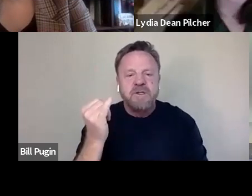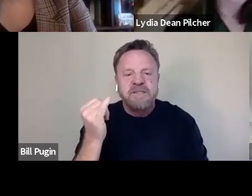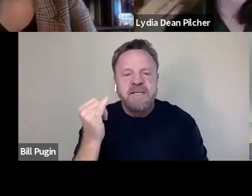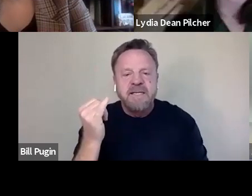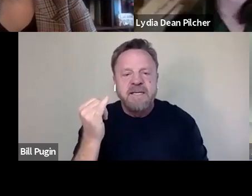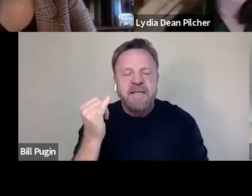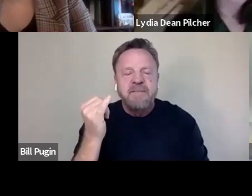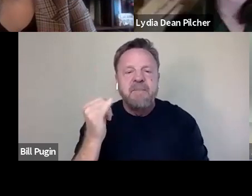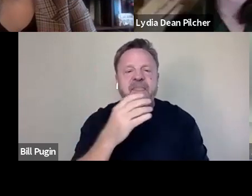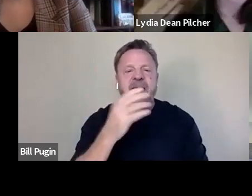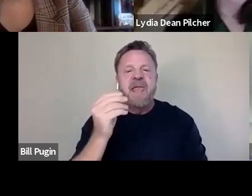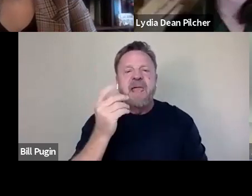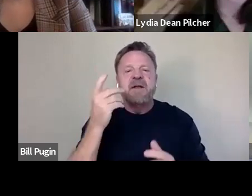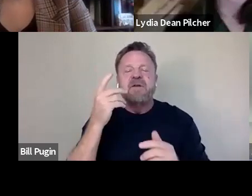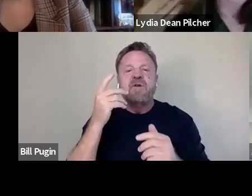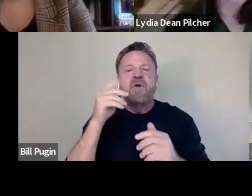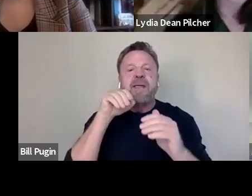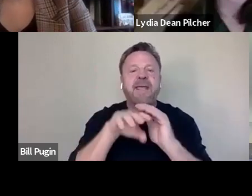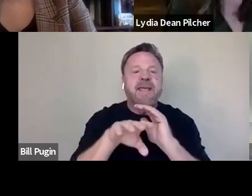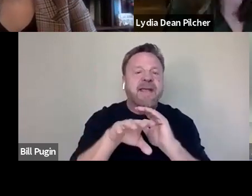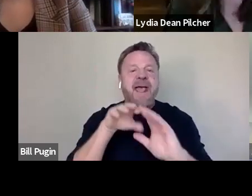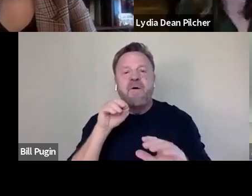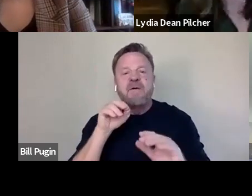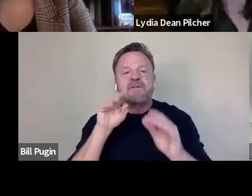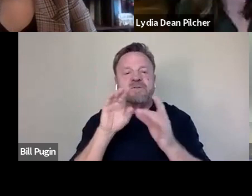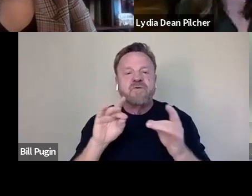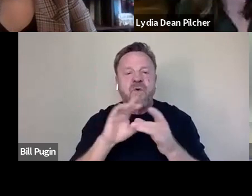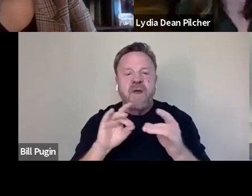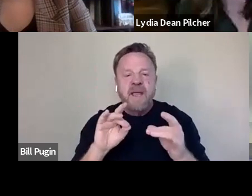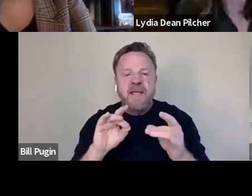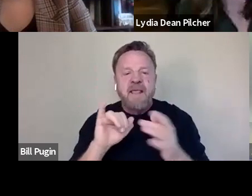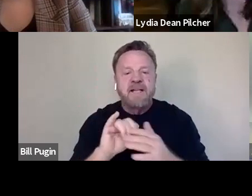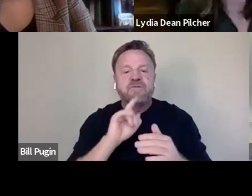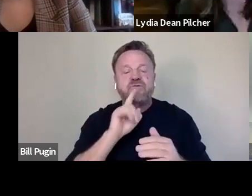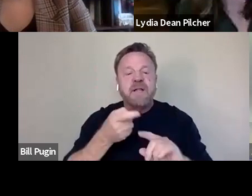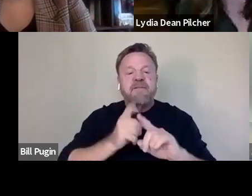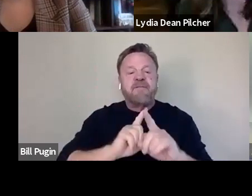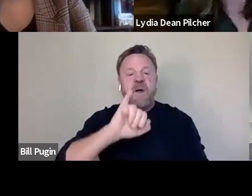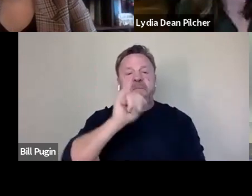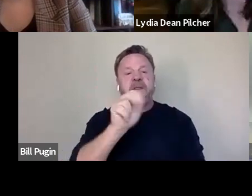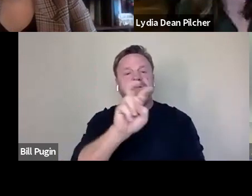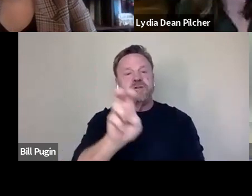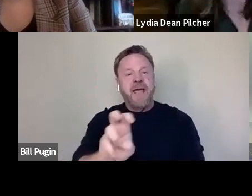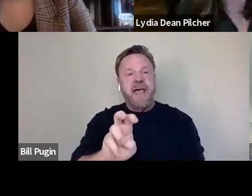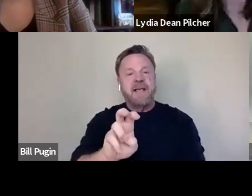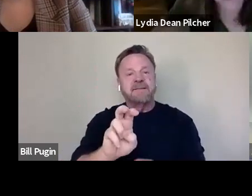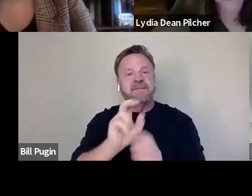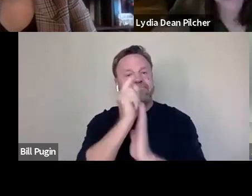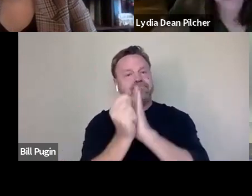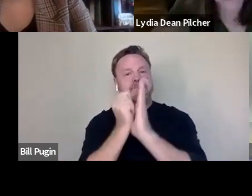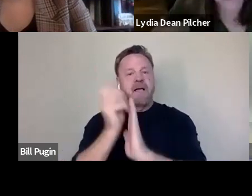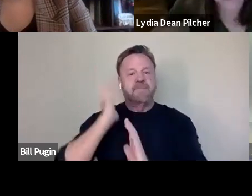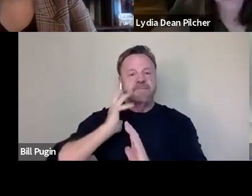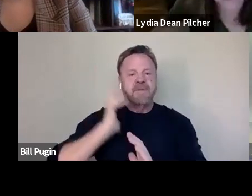know, going in and out of a story that is still essentially in the jazz age. And so she really created